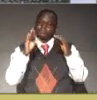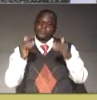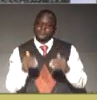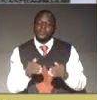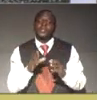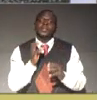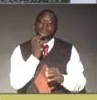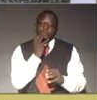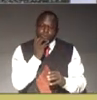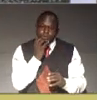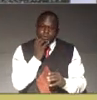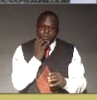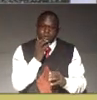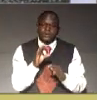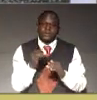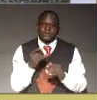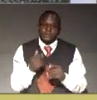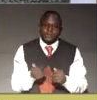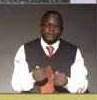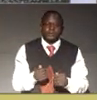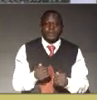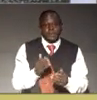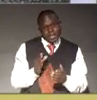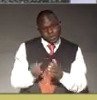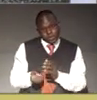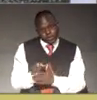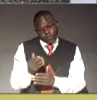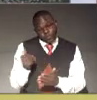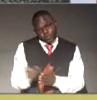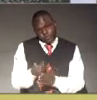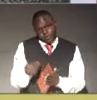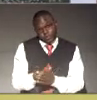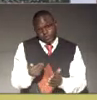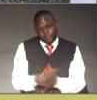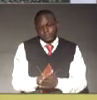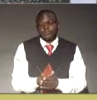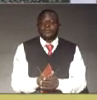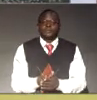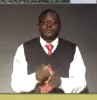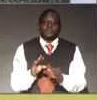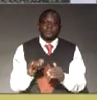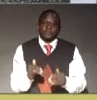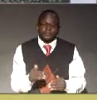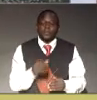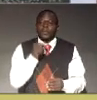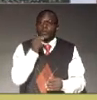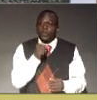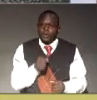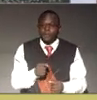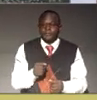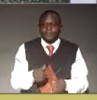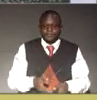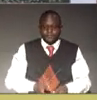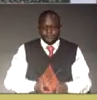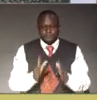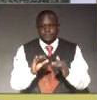Jewish Passover, Jesus inaugurated his own new Passover. The old Passover was such